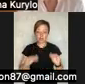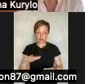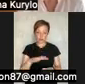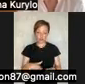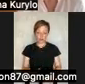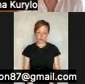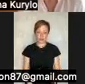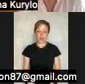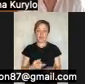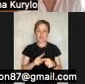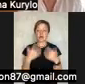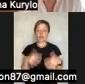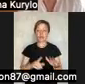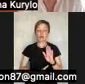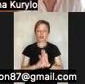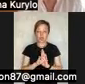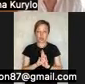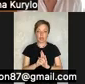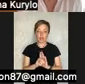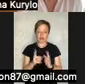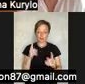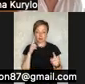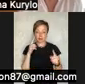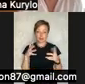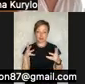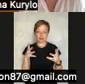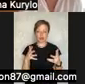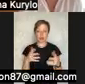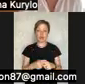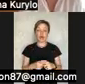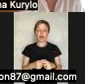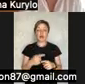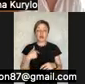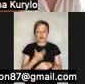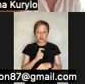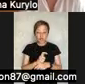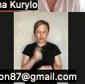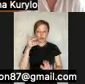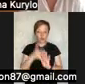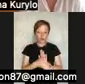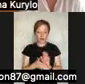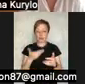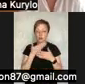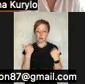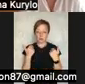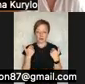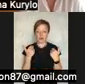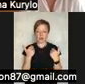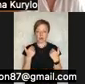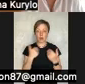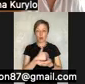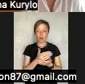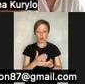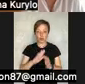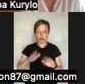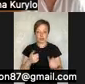For example, the mom says that my child, who is 16 years of age now, a child with disability, can only go